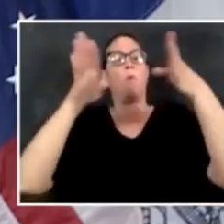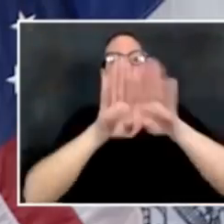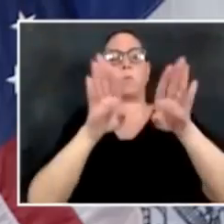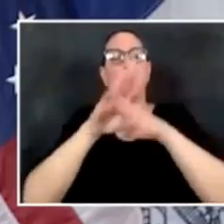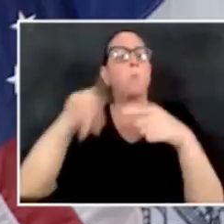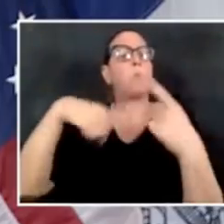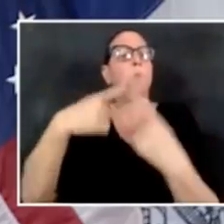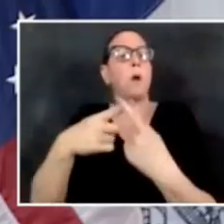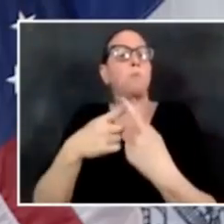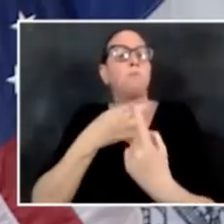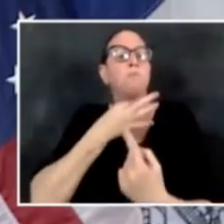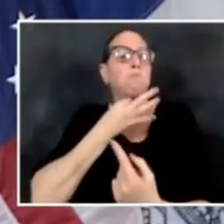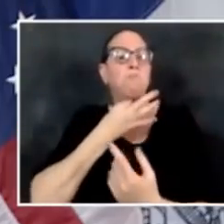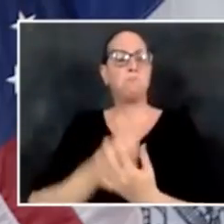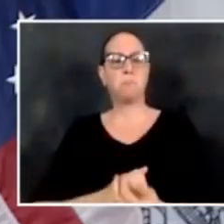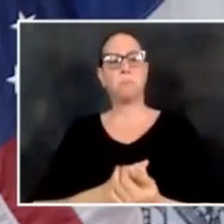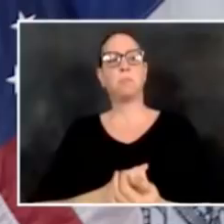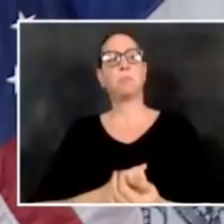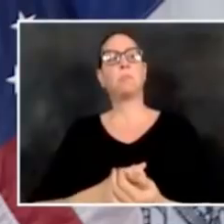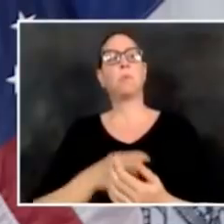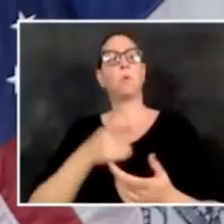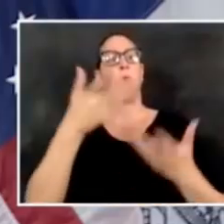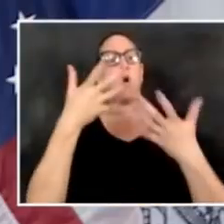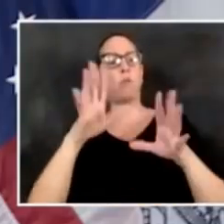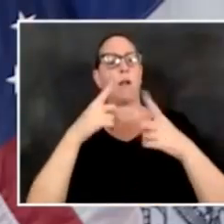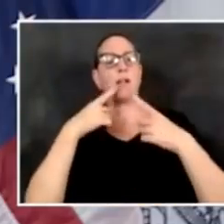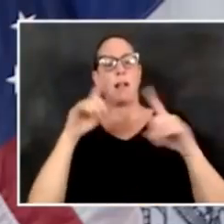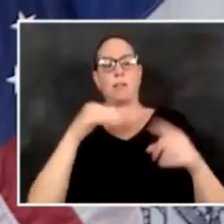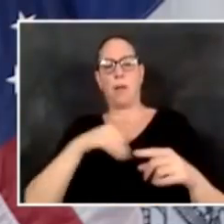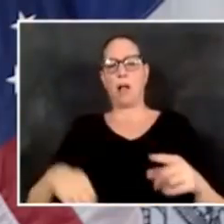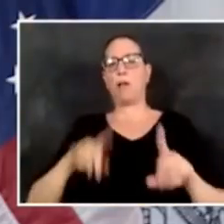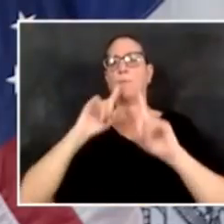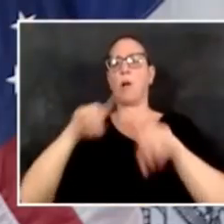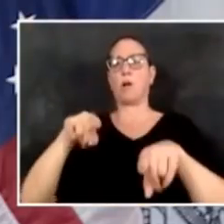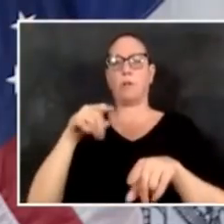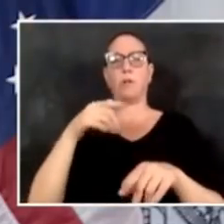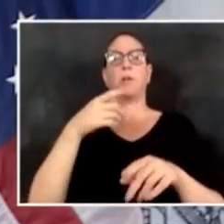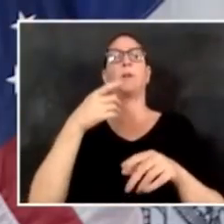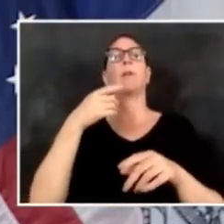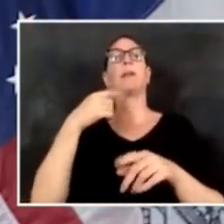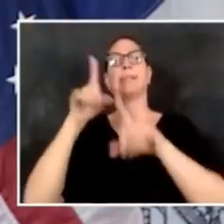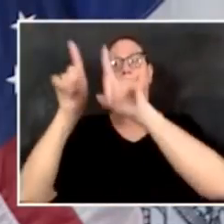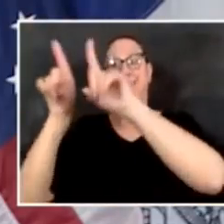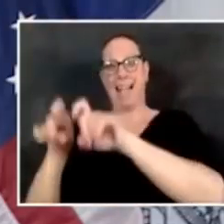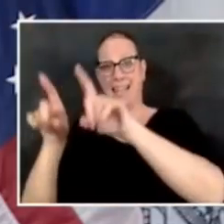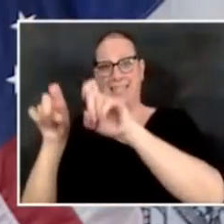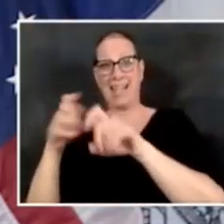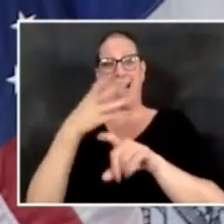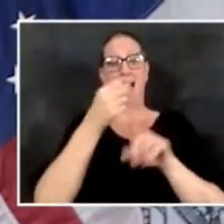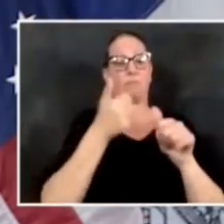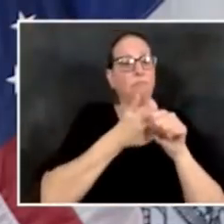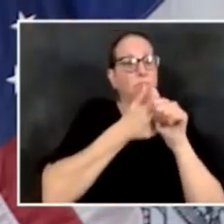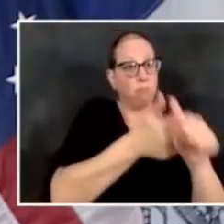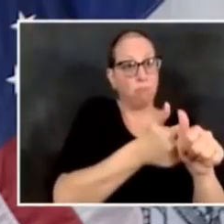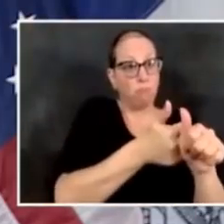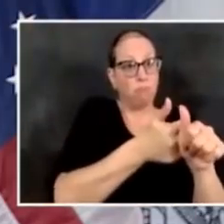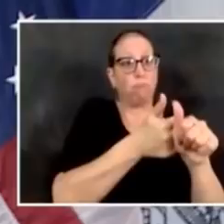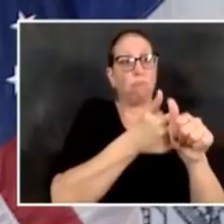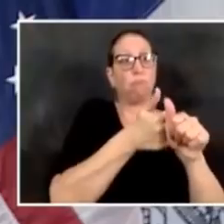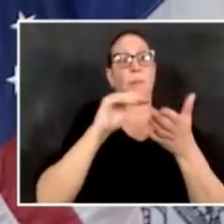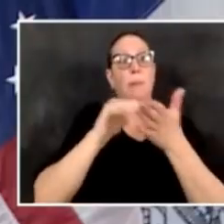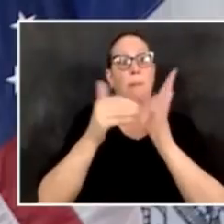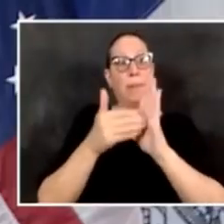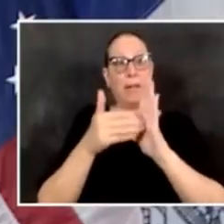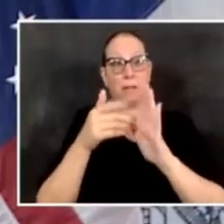urgent? Yeah, I think when we were last at the Billie Jean King Center, in fact, we said that the goal would be, as it